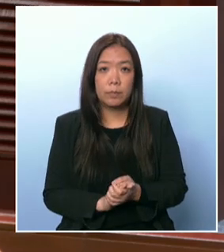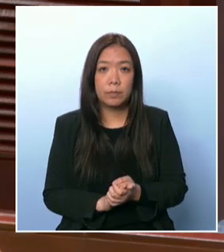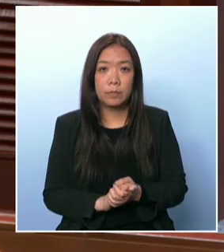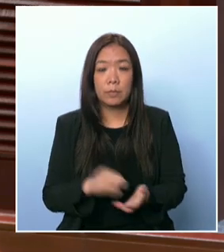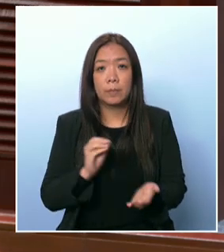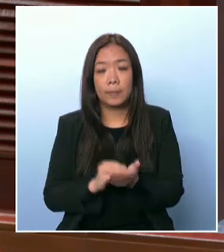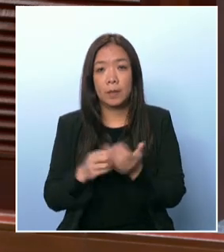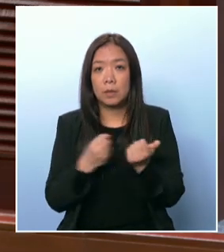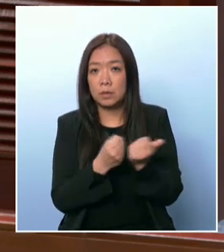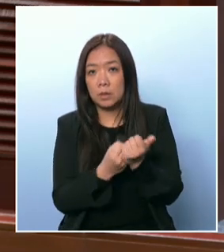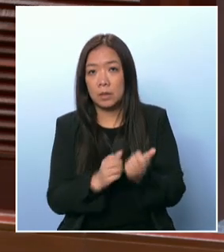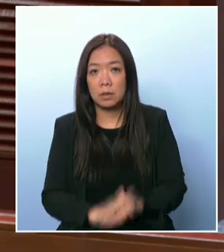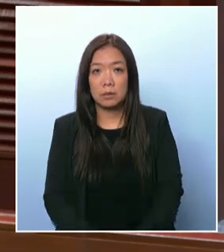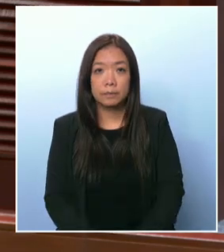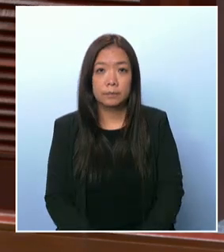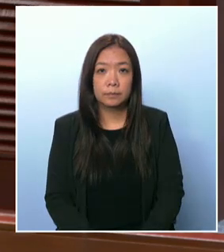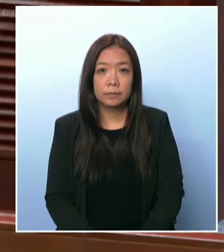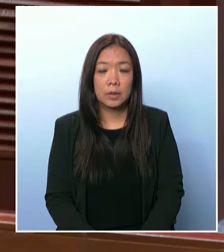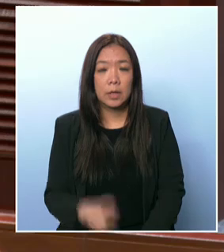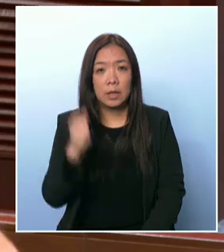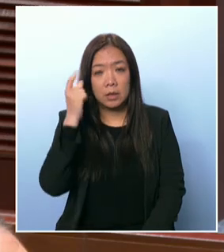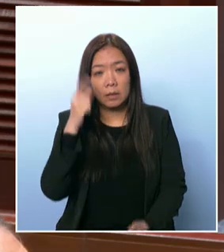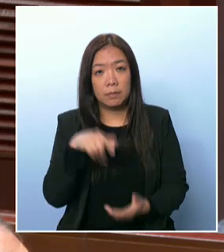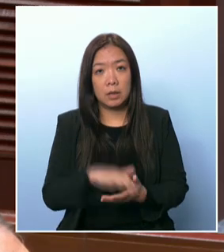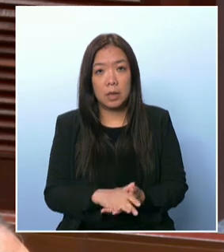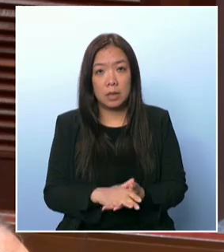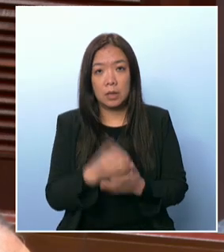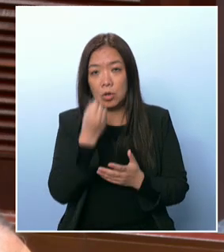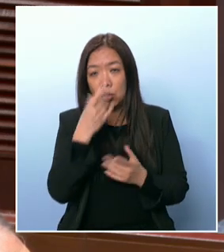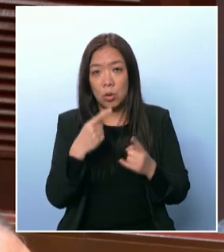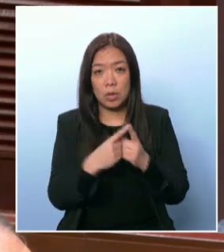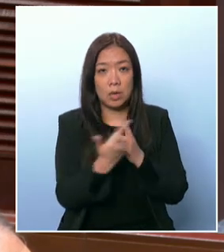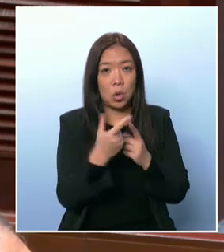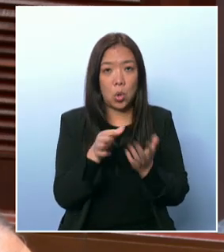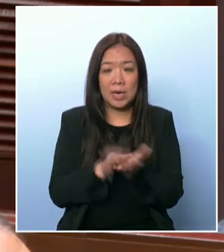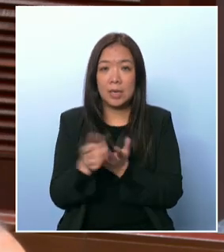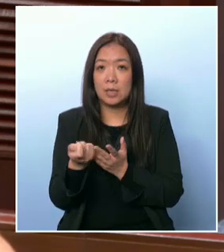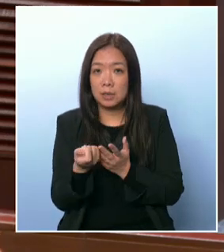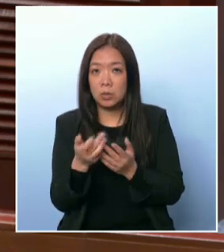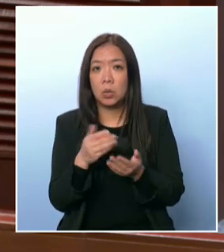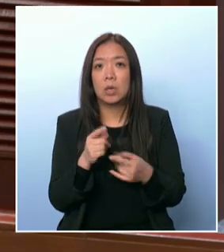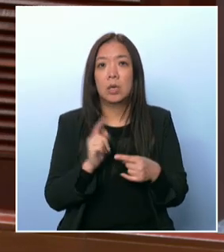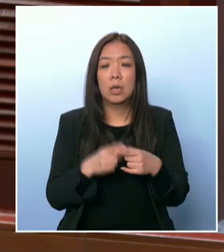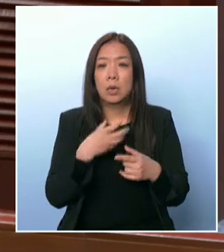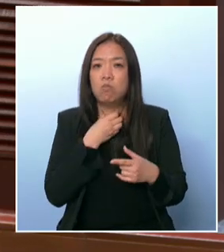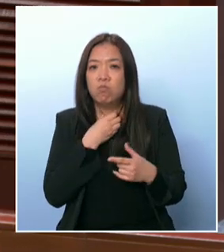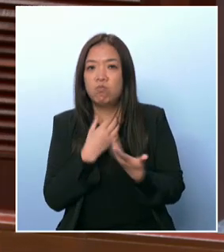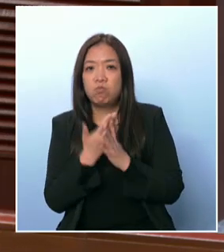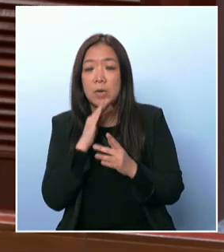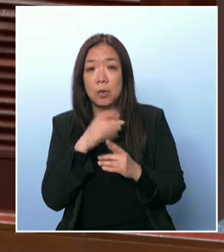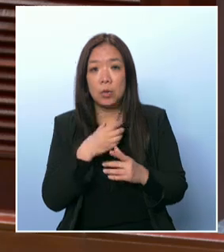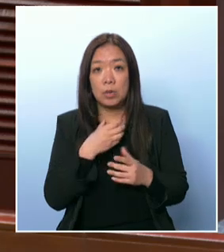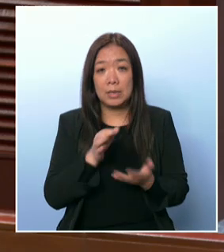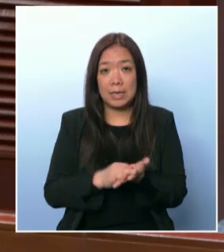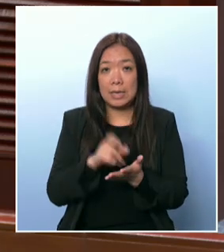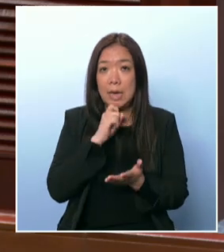of medical students has increased by 200%, but the residence space for students